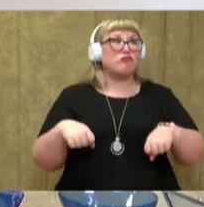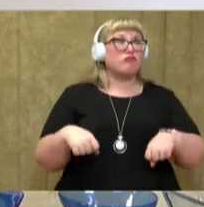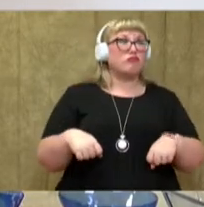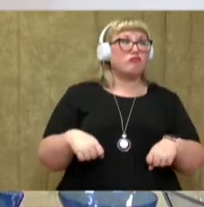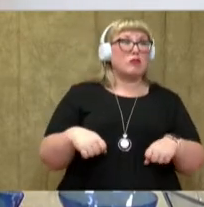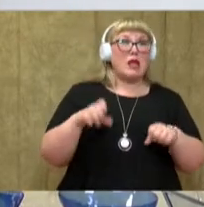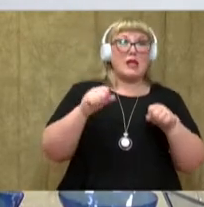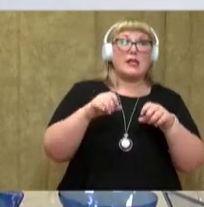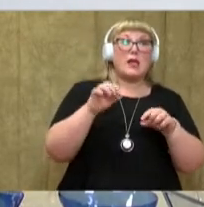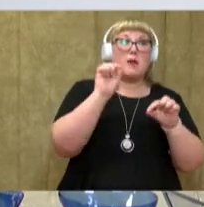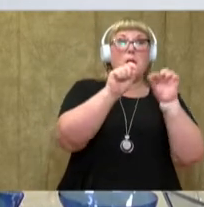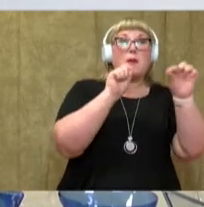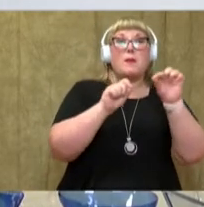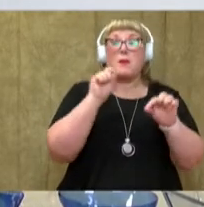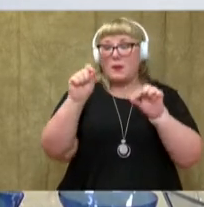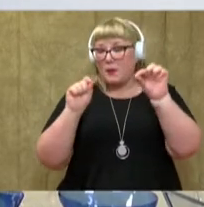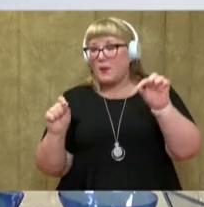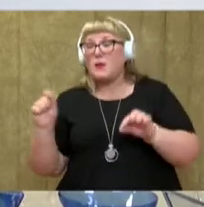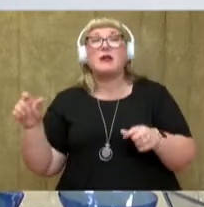I could do polka dots